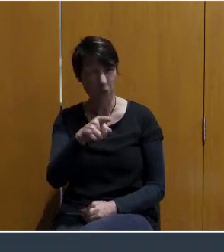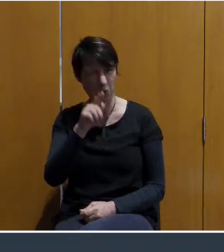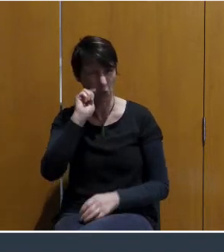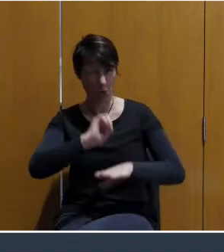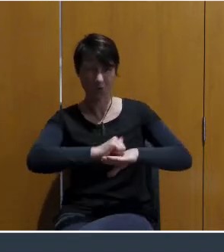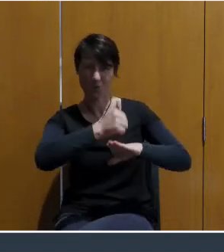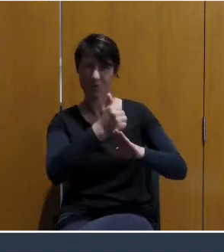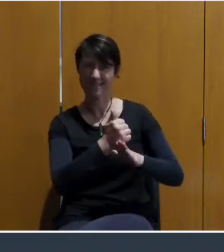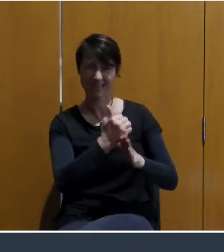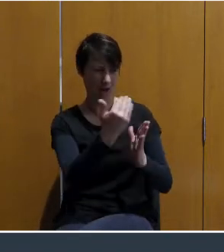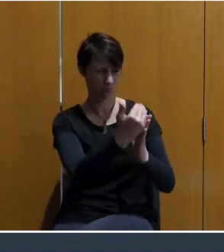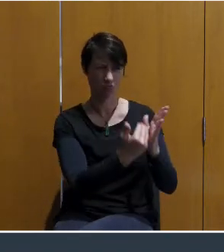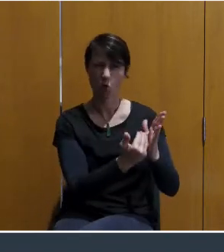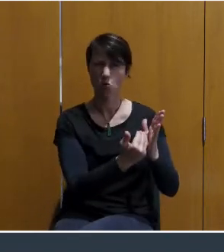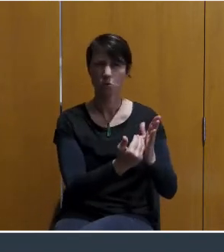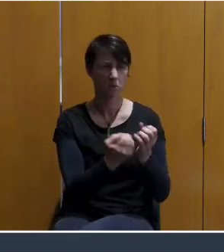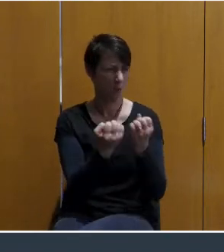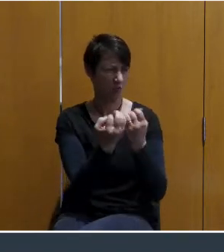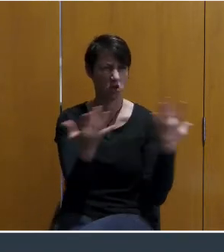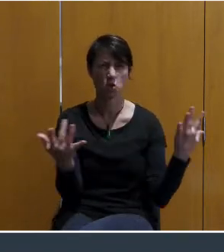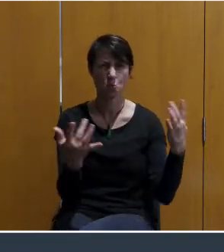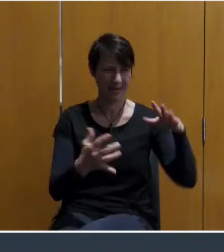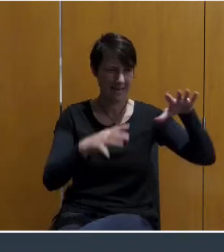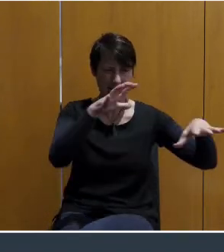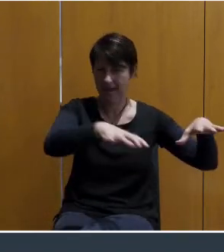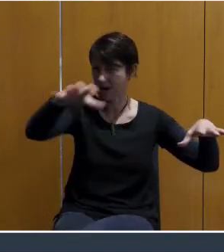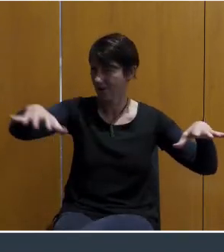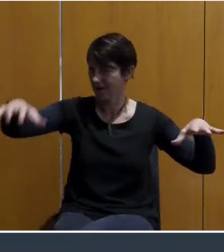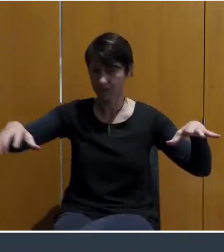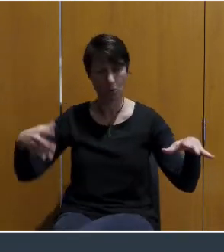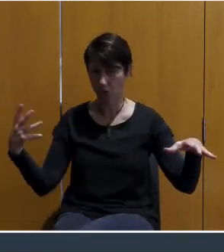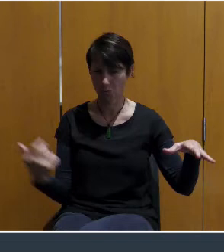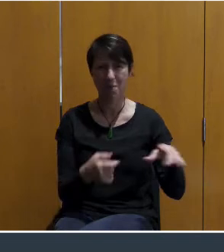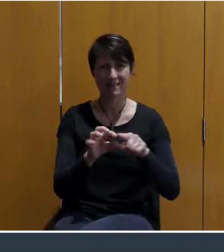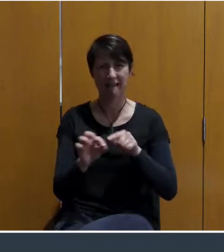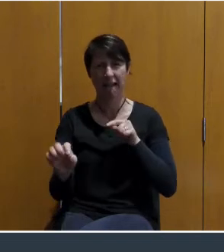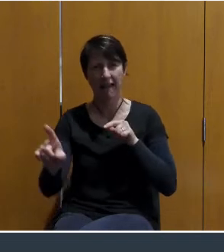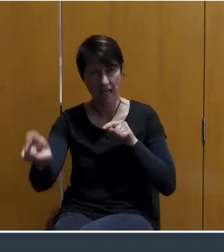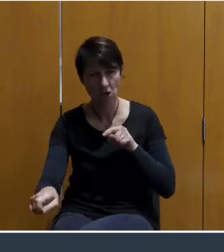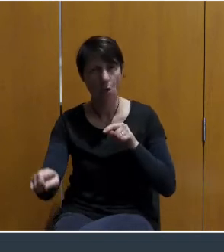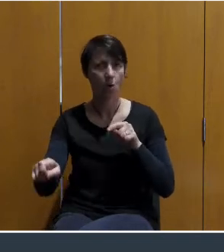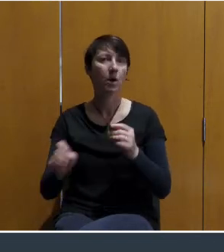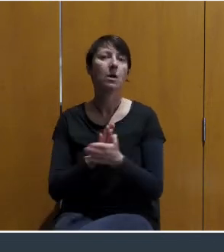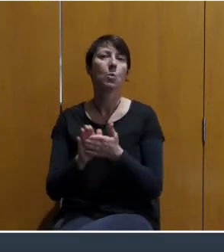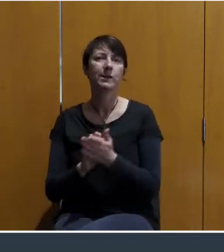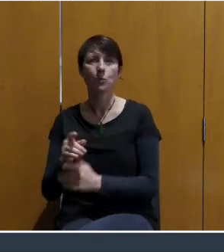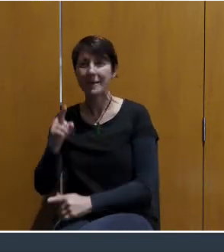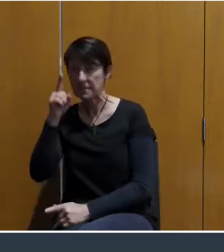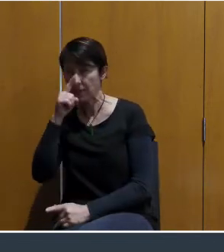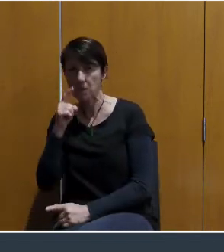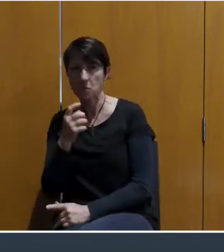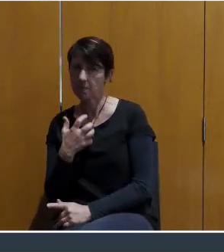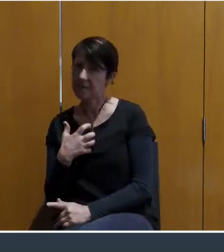of must-be on lead areas, which will cause resentment, possible sneakiness from otherwise